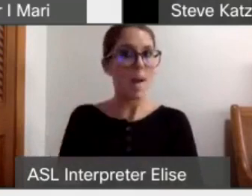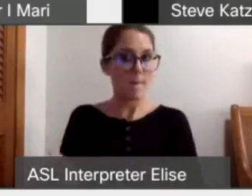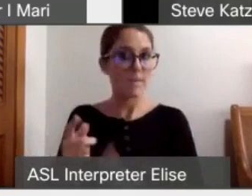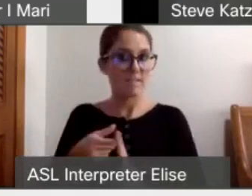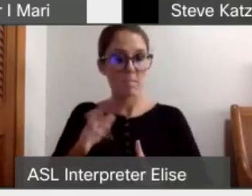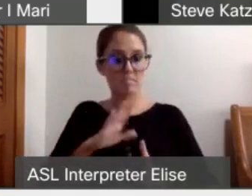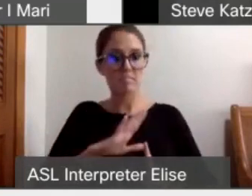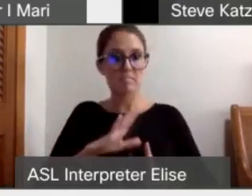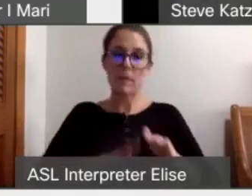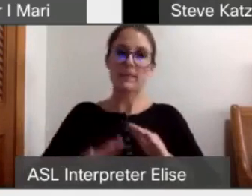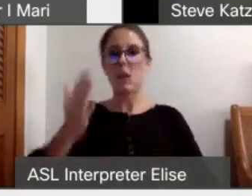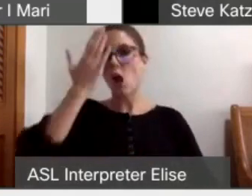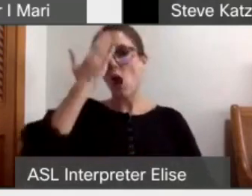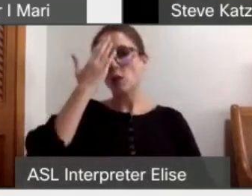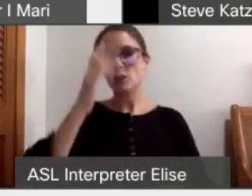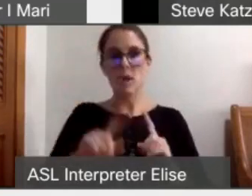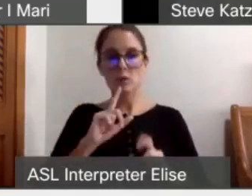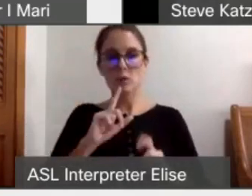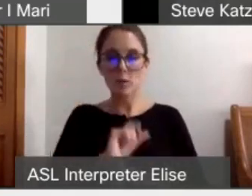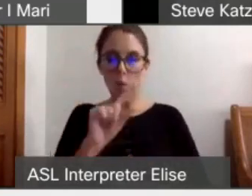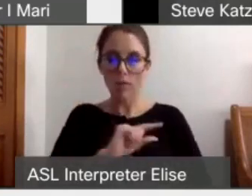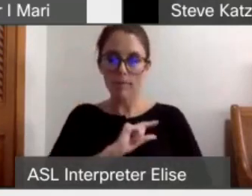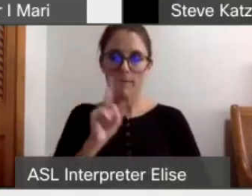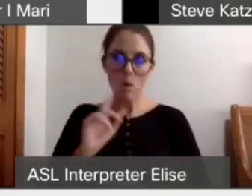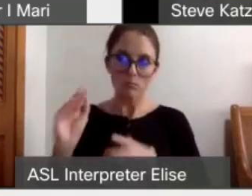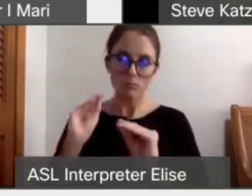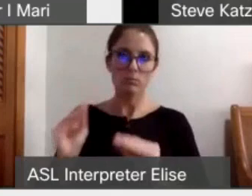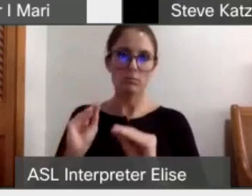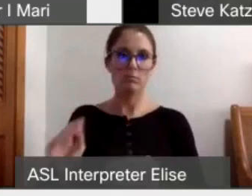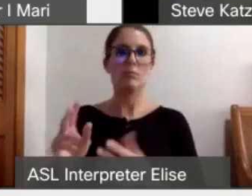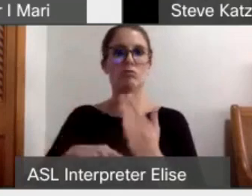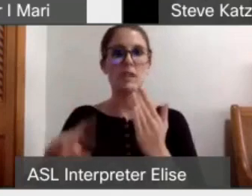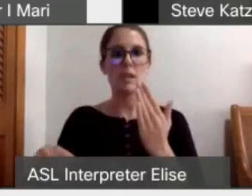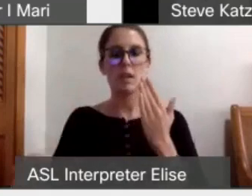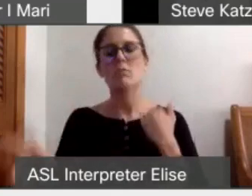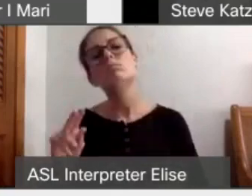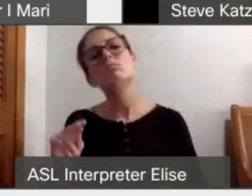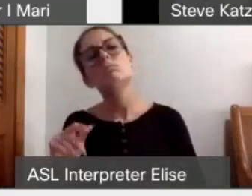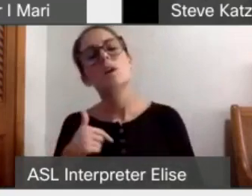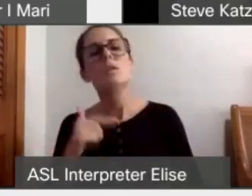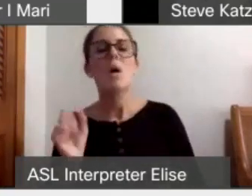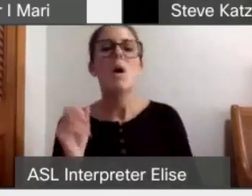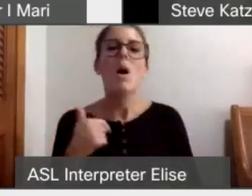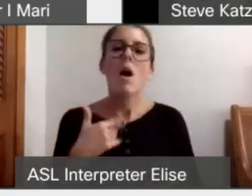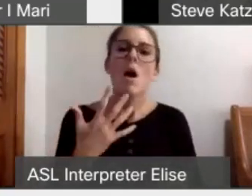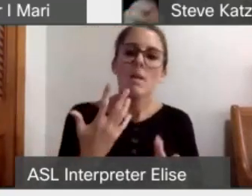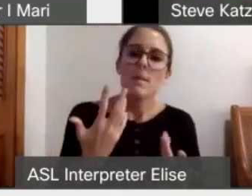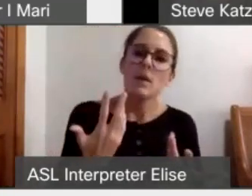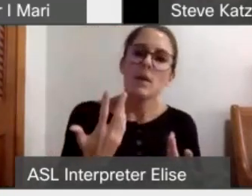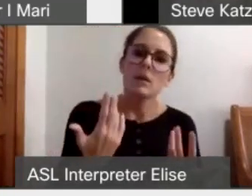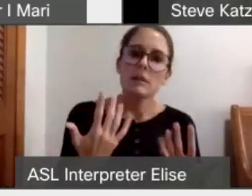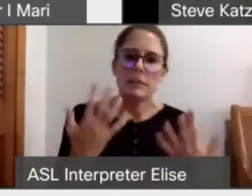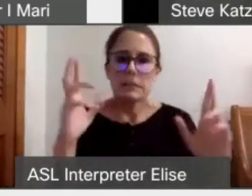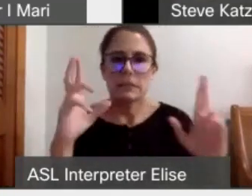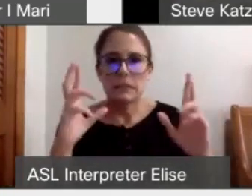they basically know, but they truly are not qualified. So I am, wishing for and